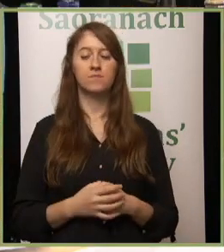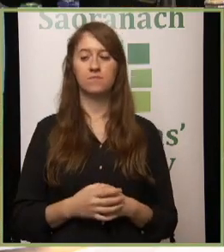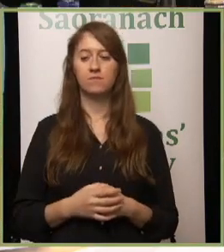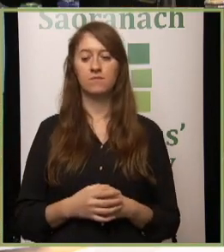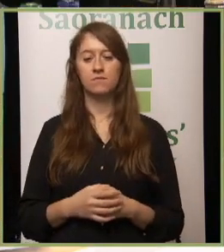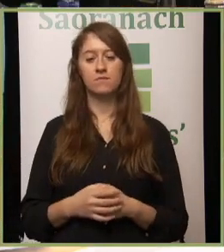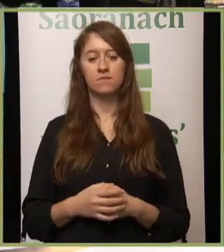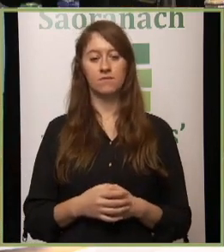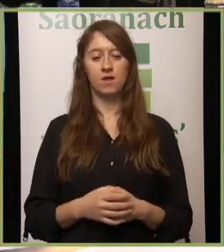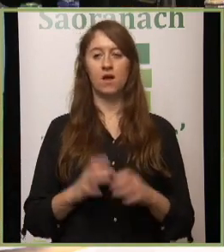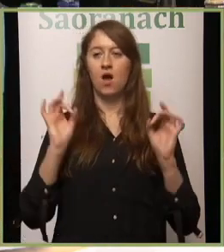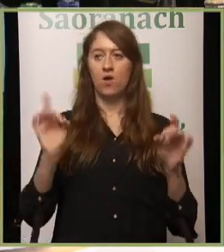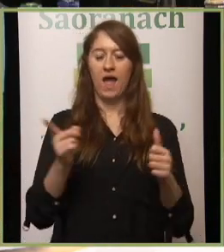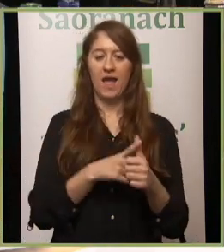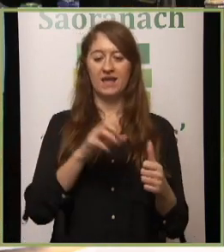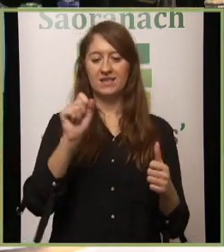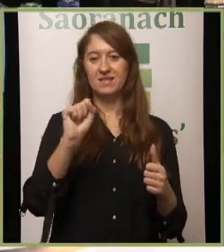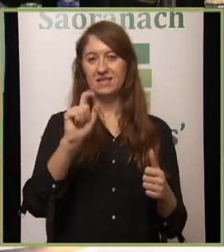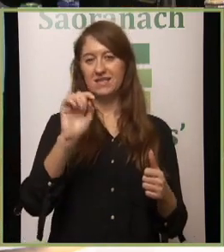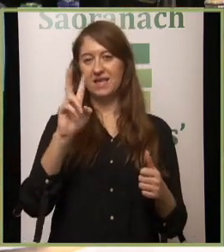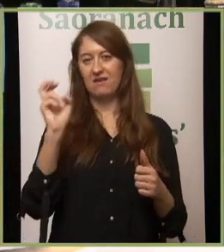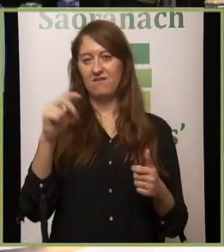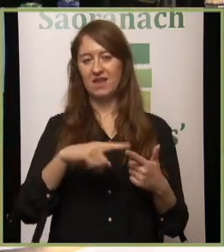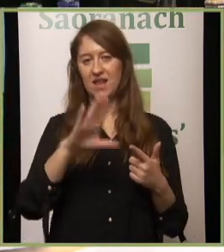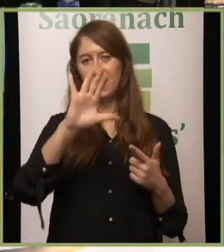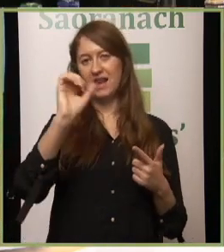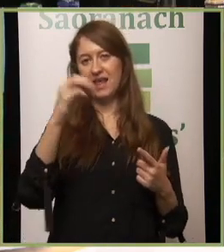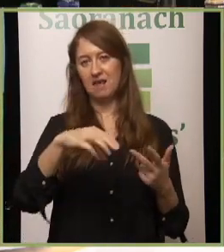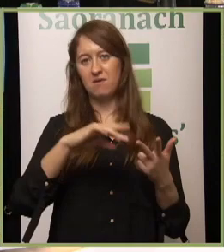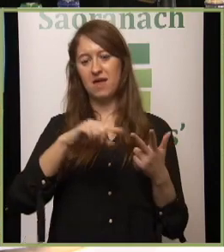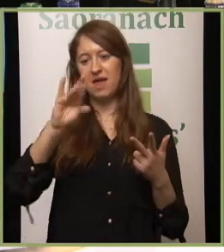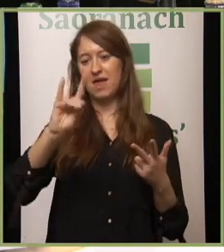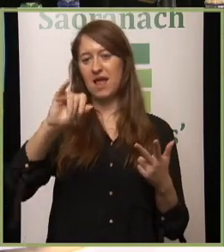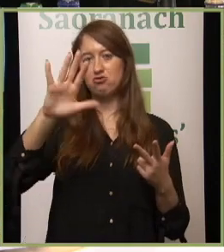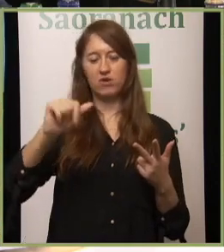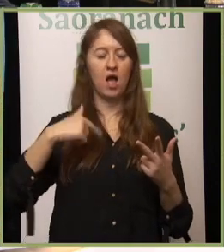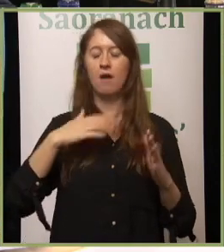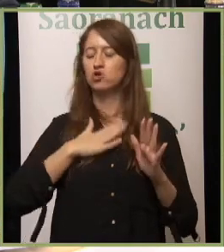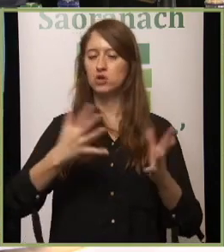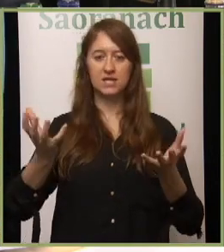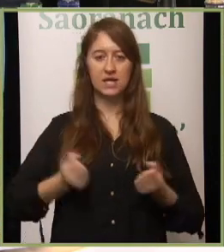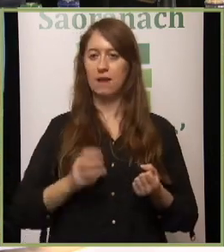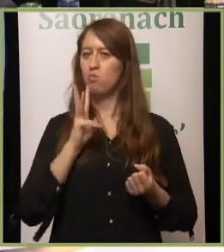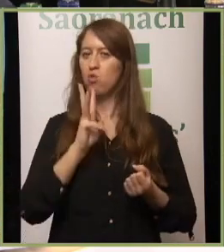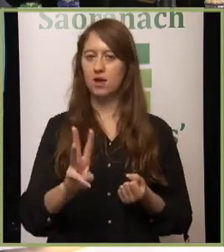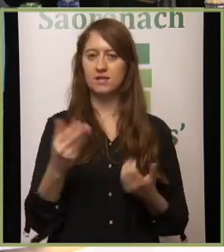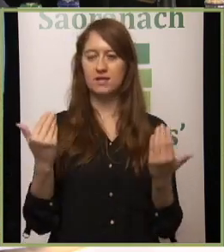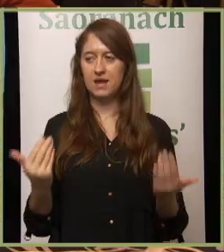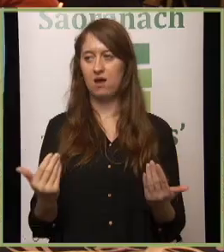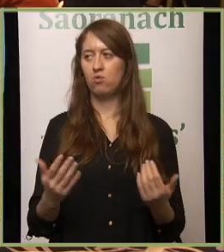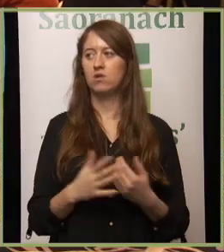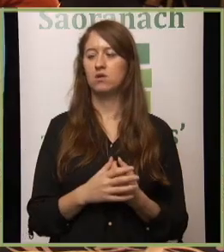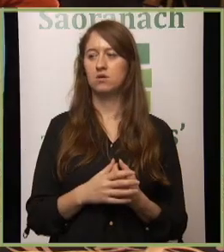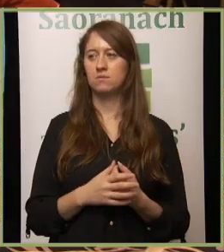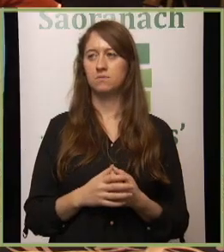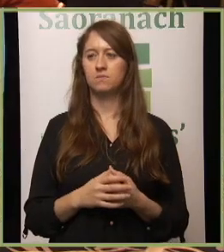Okay. So Stephen, Liam and Hilary. I'm only going to take wordings at this point. And sorry, back to table 11 as well. Sarah, sorry.